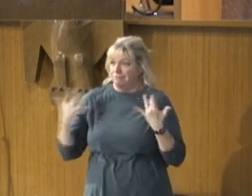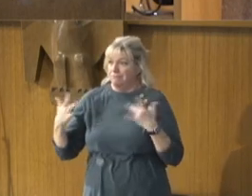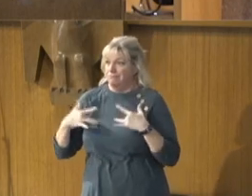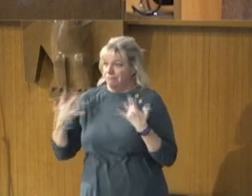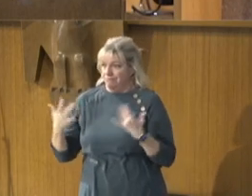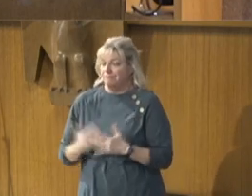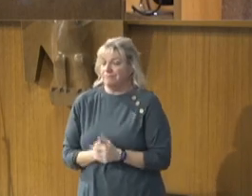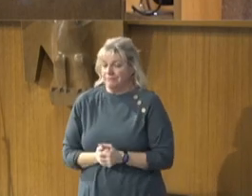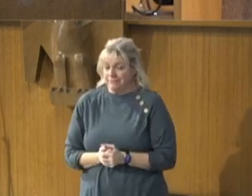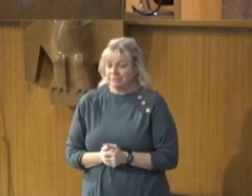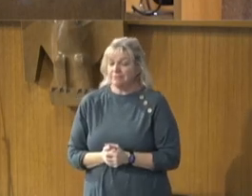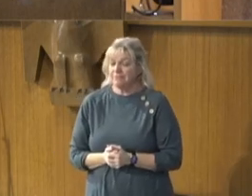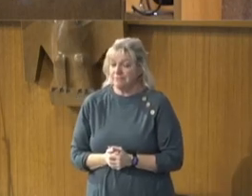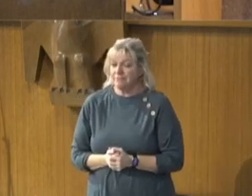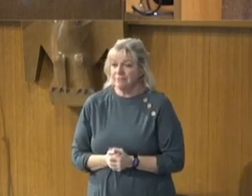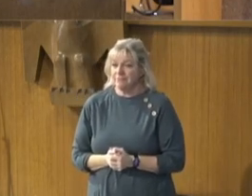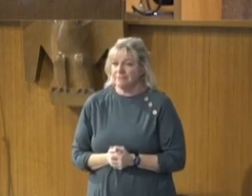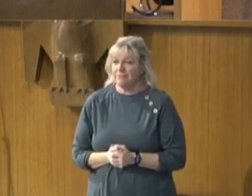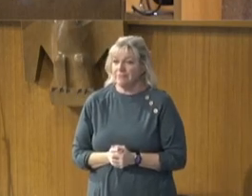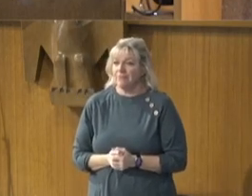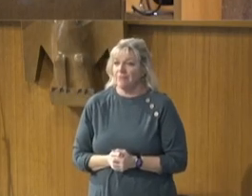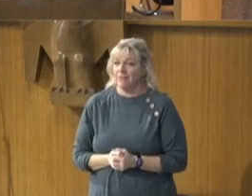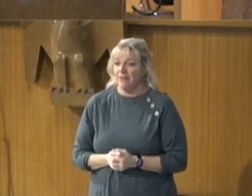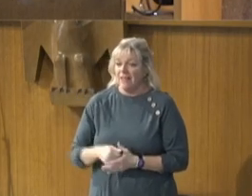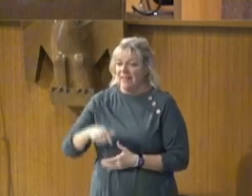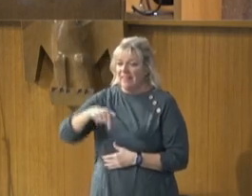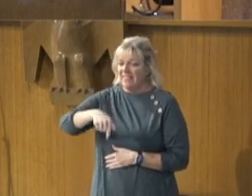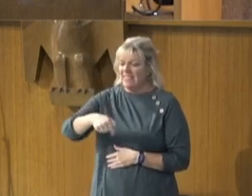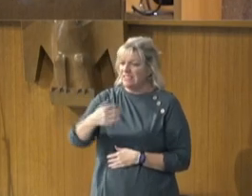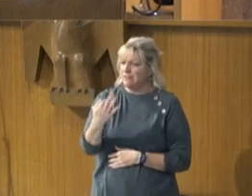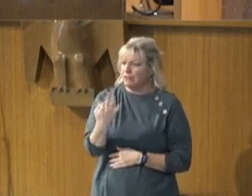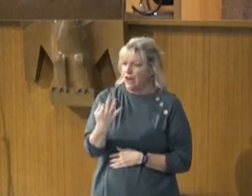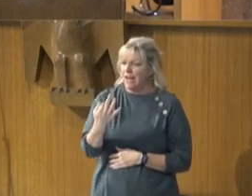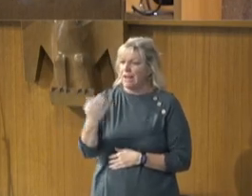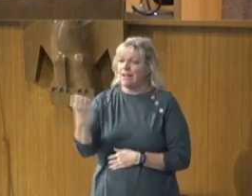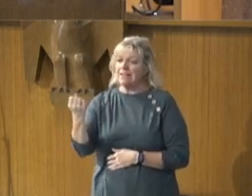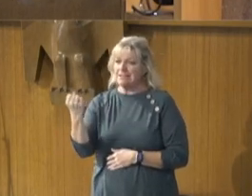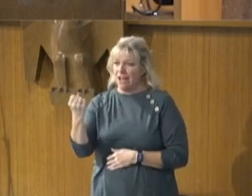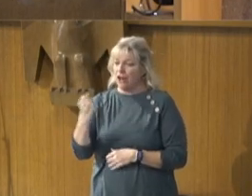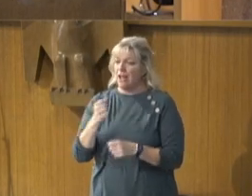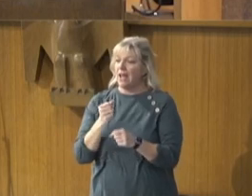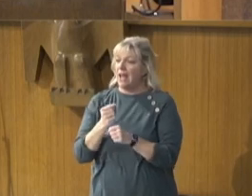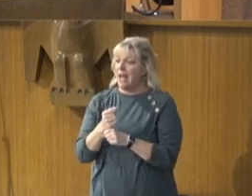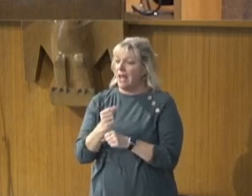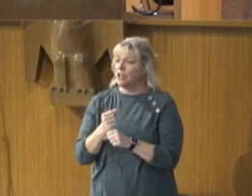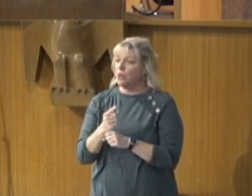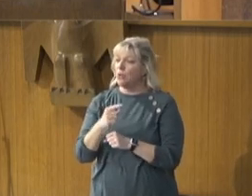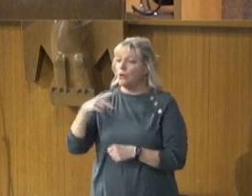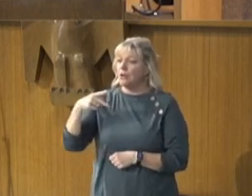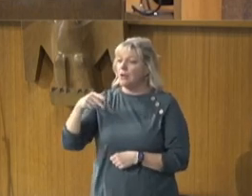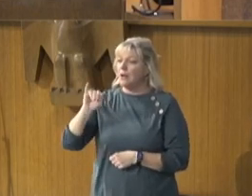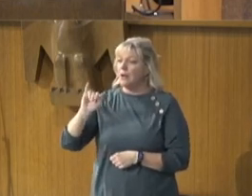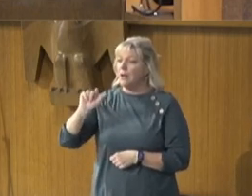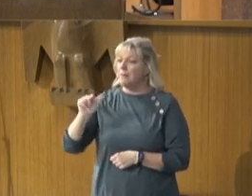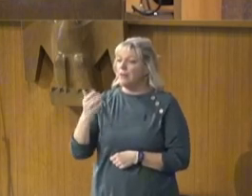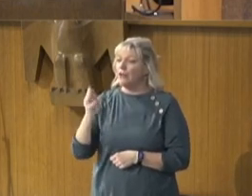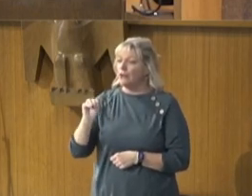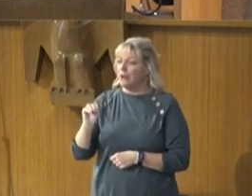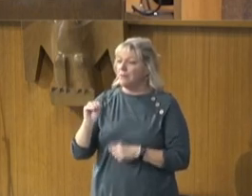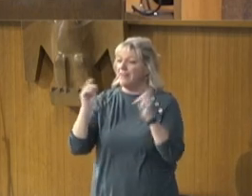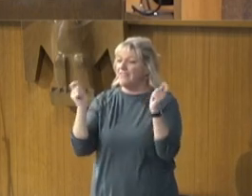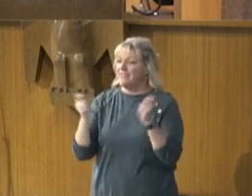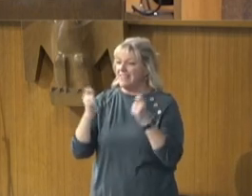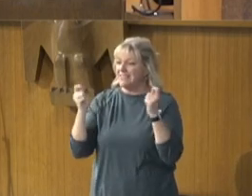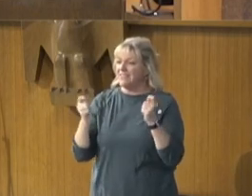attention to. This coming Friday and Saturday is the annual Pilgrim Festival down the street with